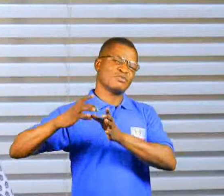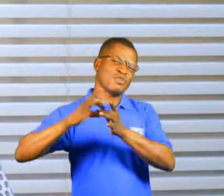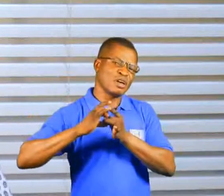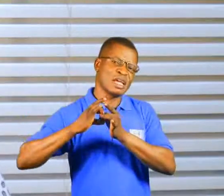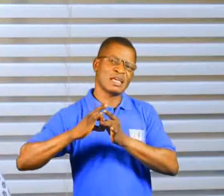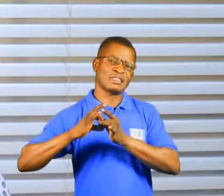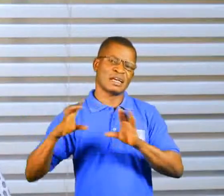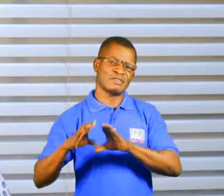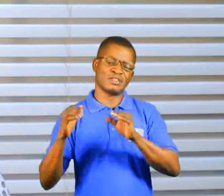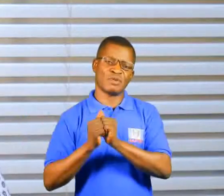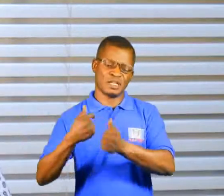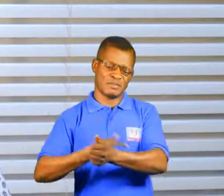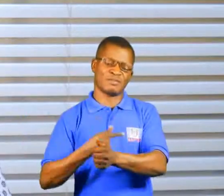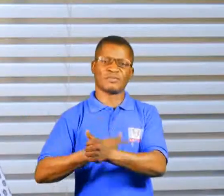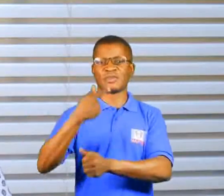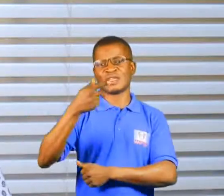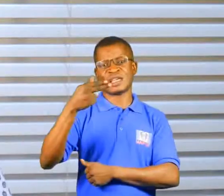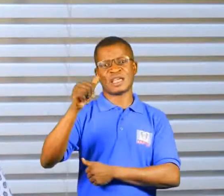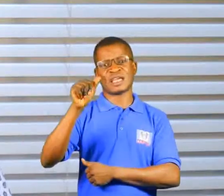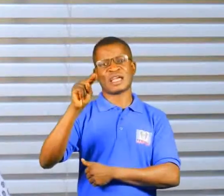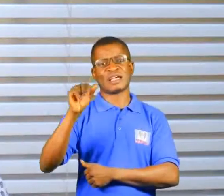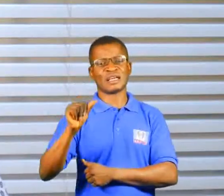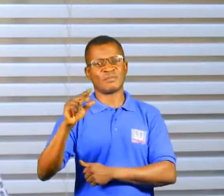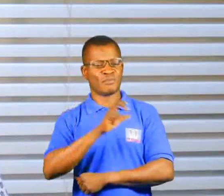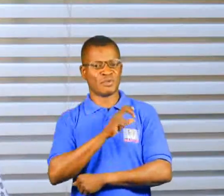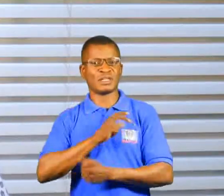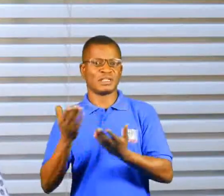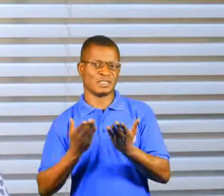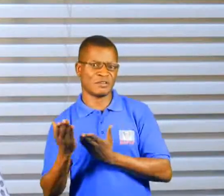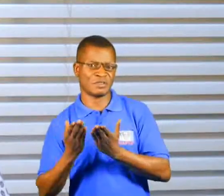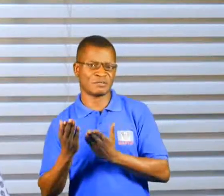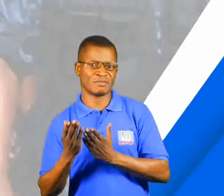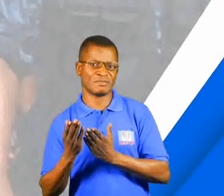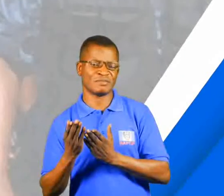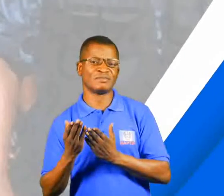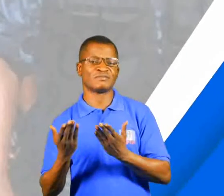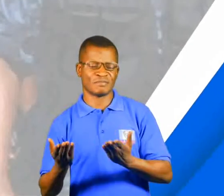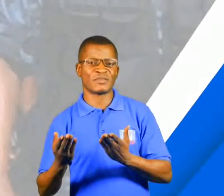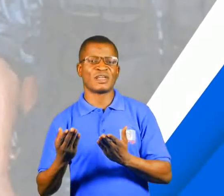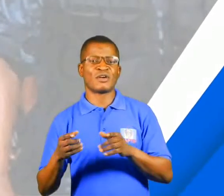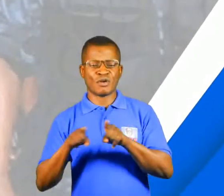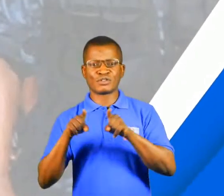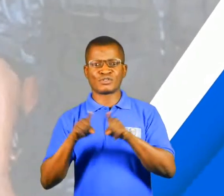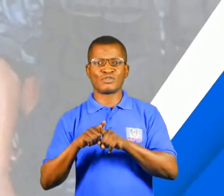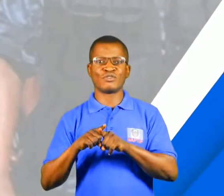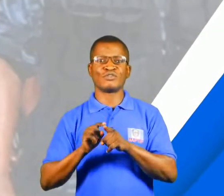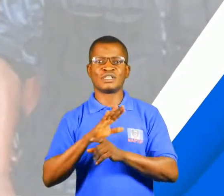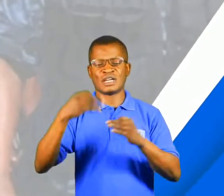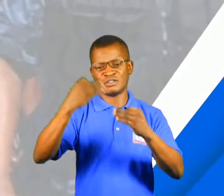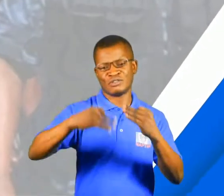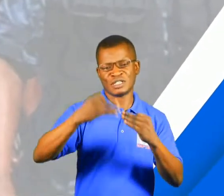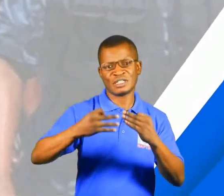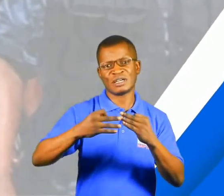joint operations with the Ghana Police Service, with the Bureau of National Intelligence in Ghana, as